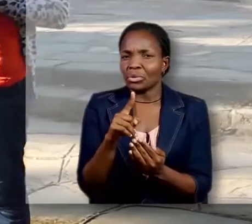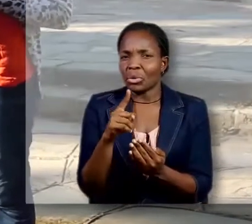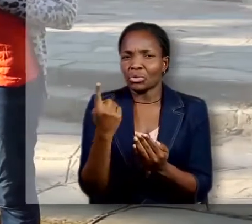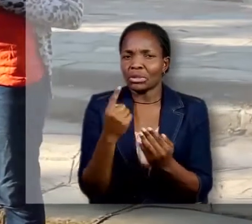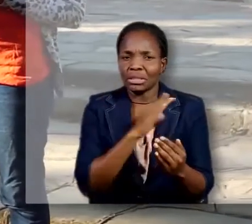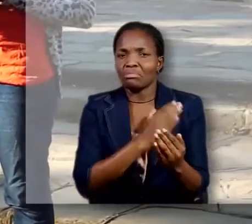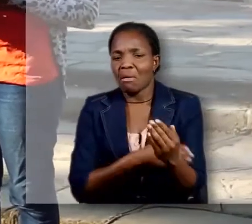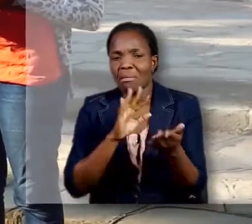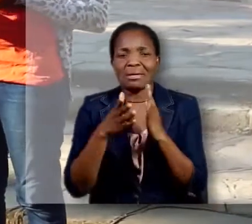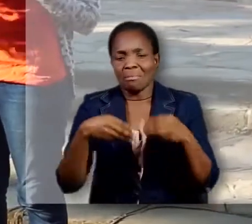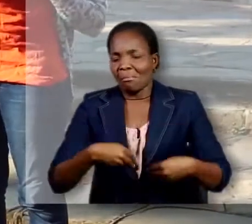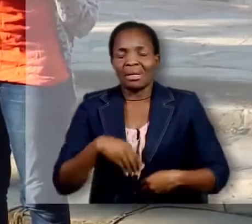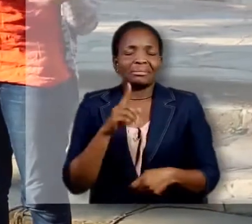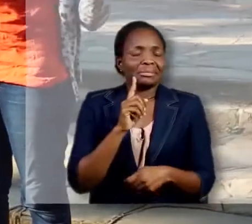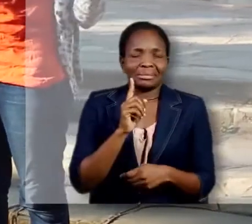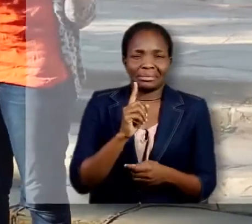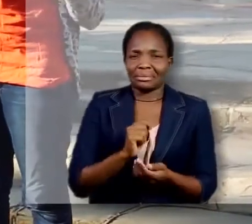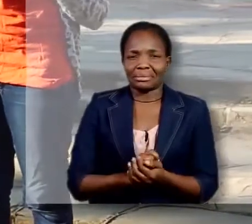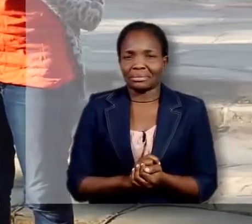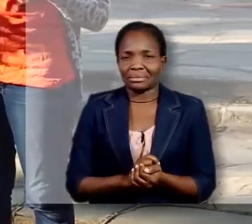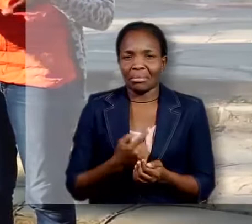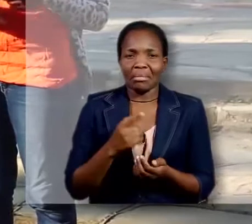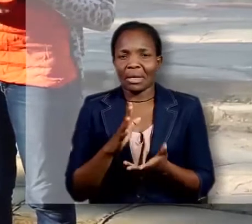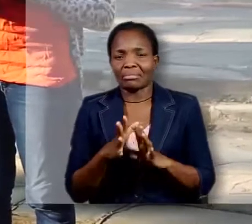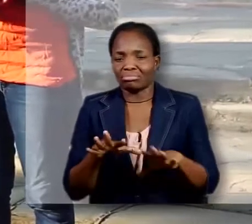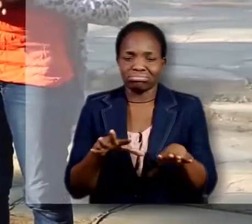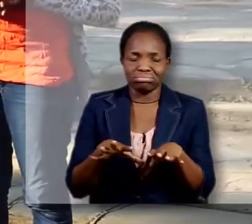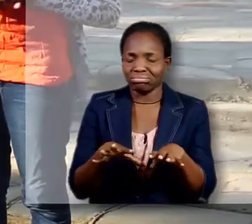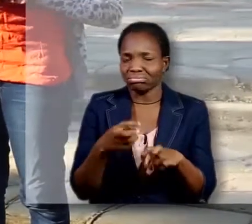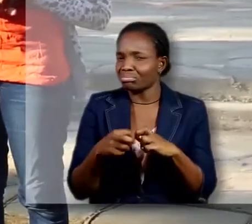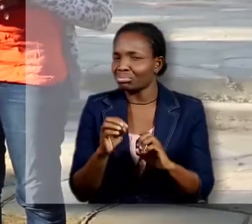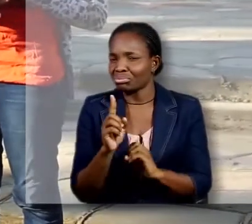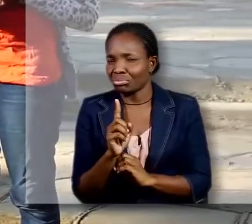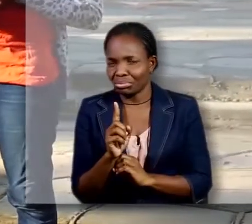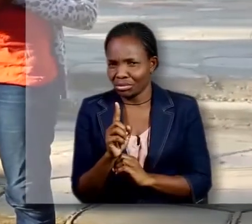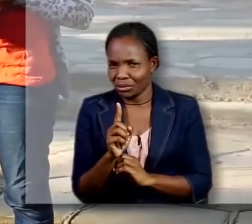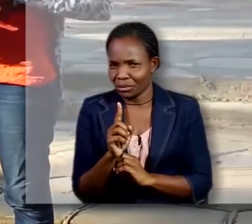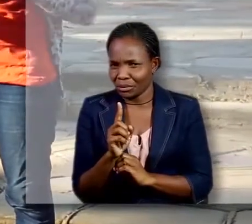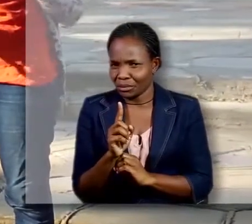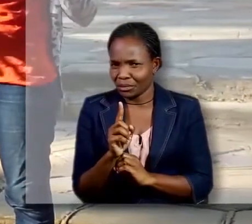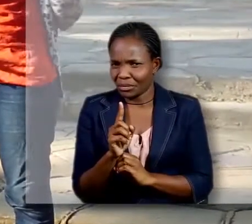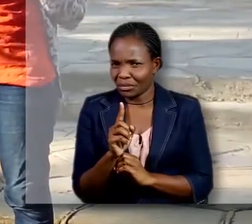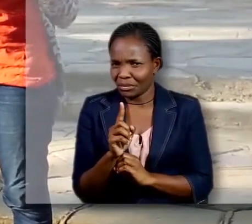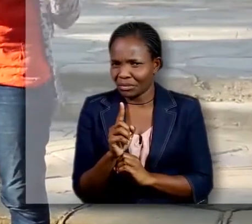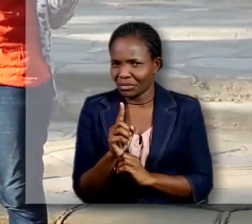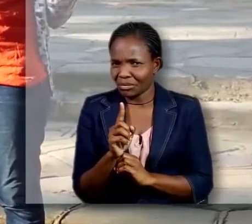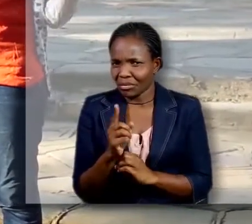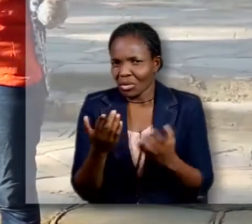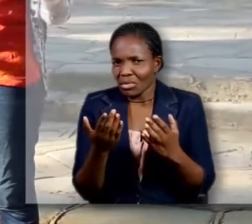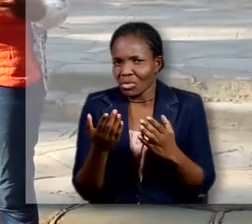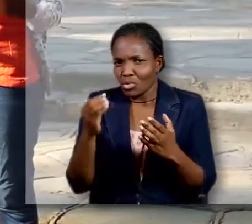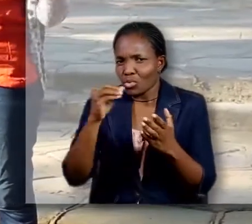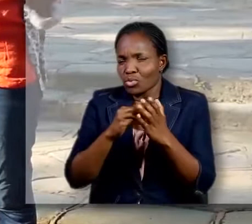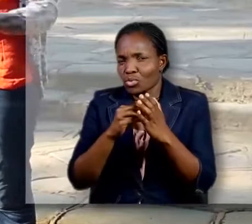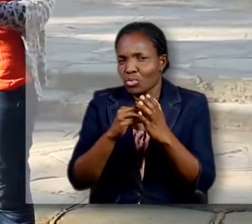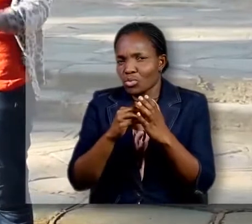because we think we're being imperialized or colonialized, or because we're being put in a position where we're constantly made to